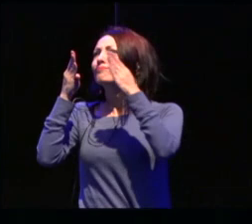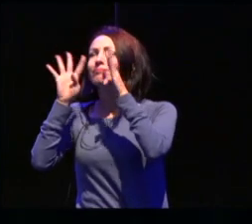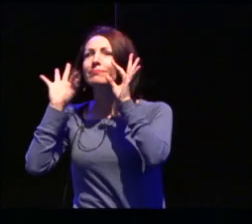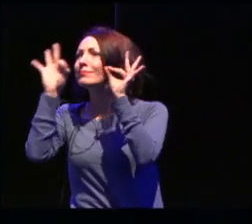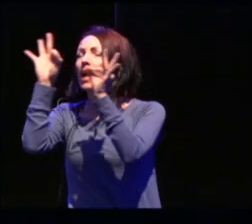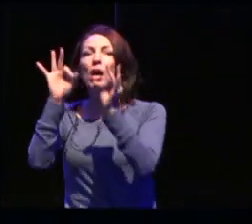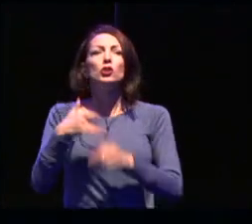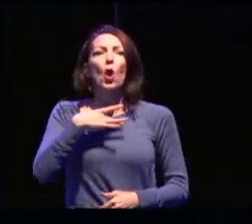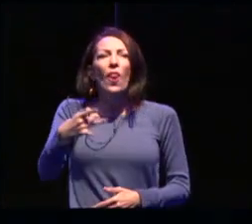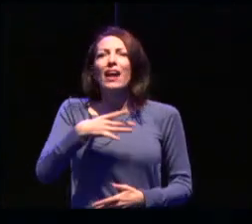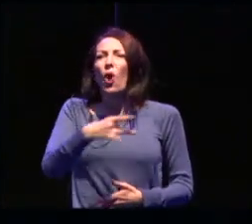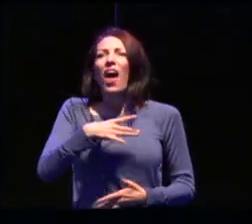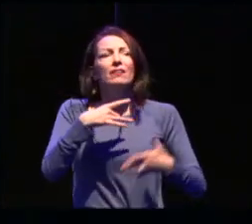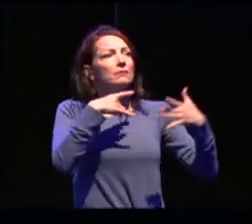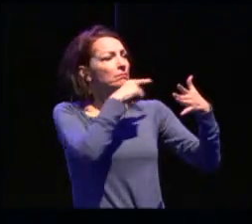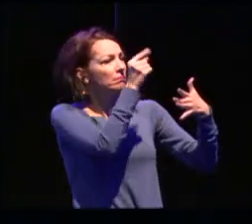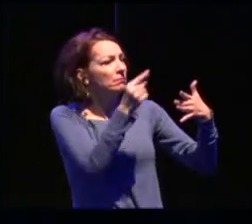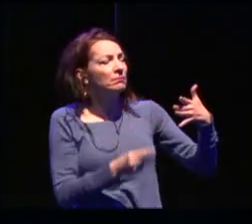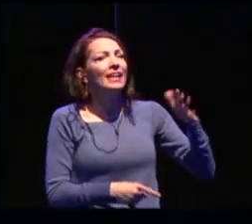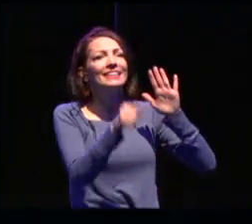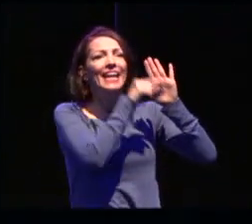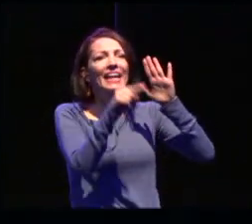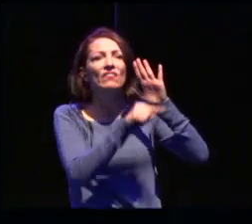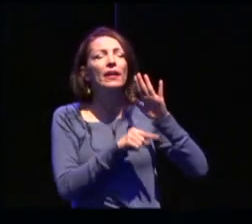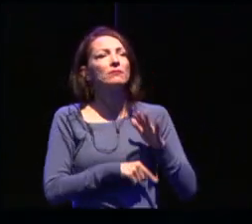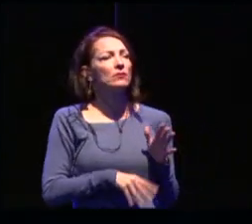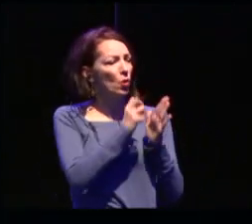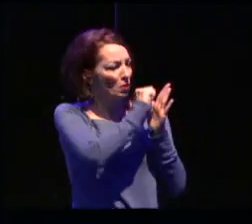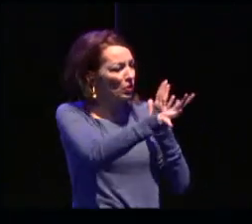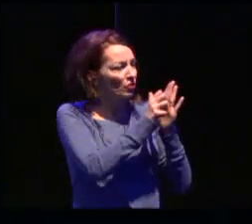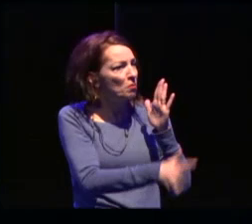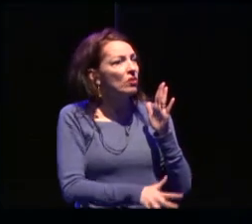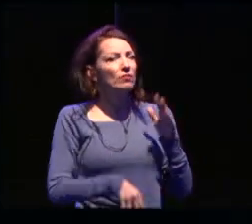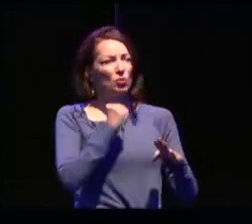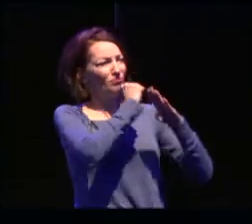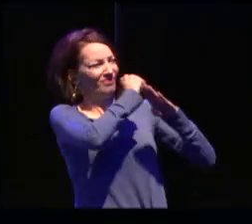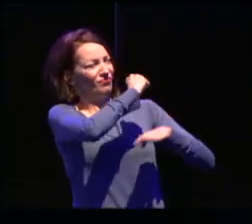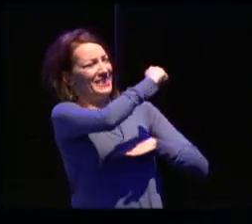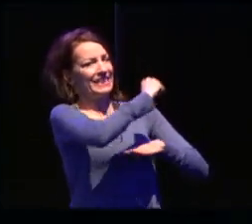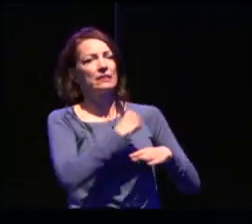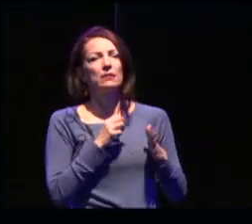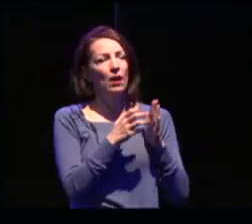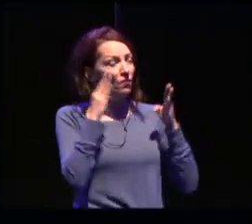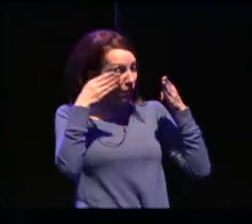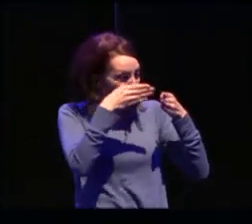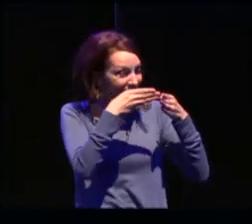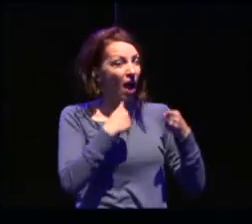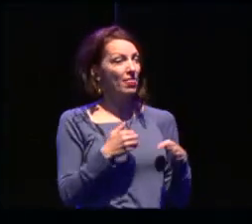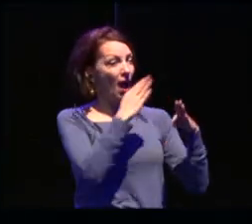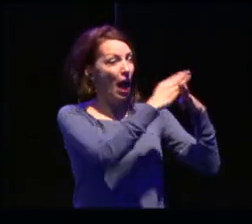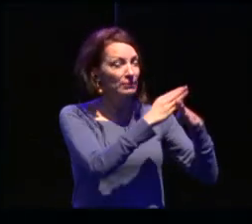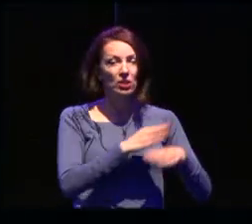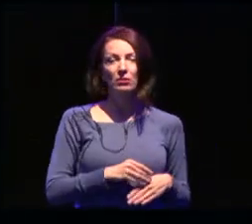we don't like. Our attention was on what we're trying to get rid of. Our intention was on what we're resisting. Our intention was on obstacle